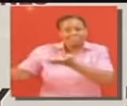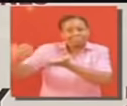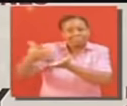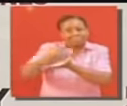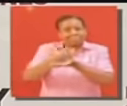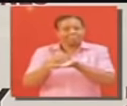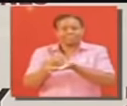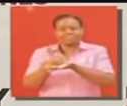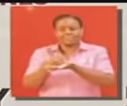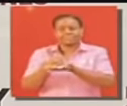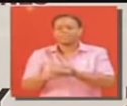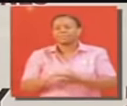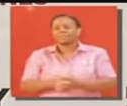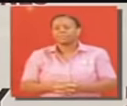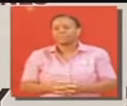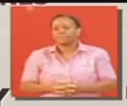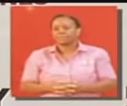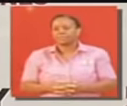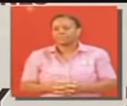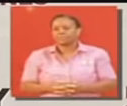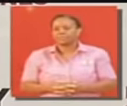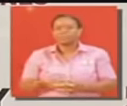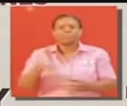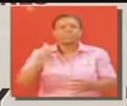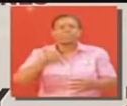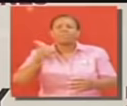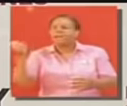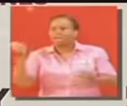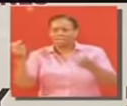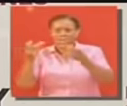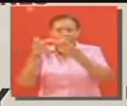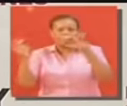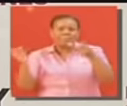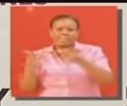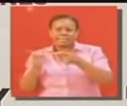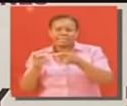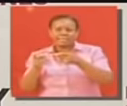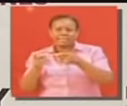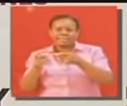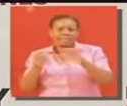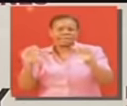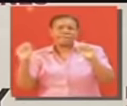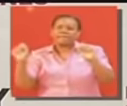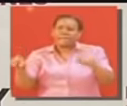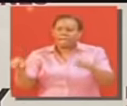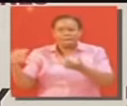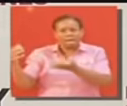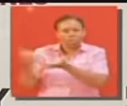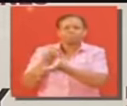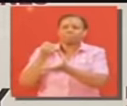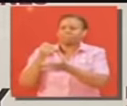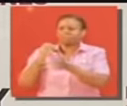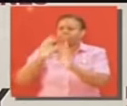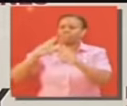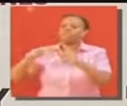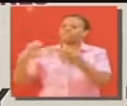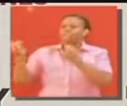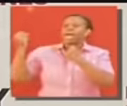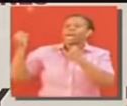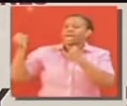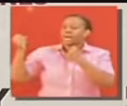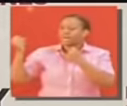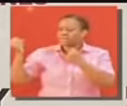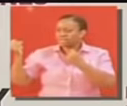in a matter of hours. So there are two systems: the immediate results, low volume GeneXpert machines, you get your